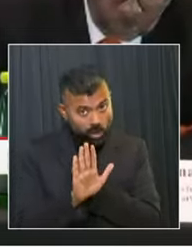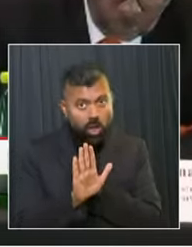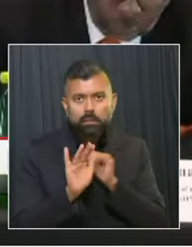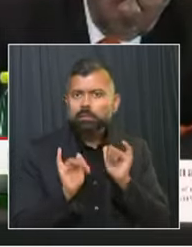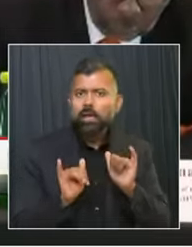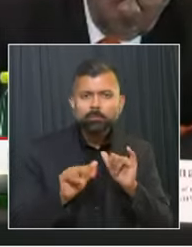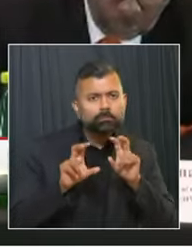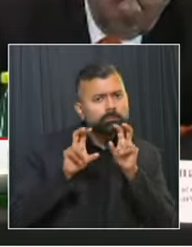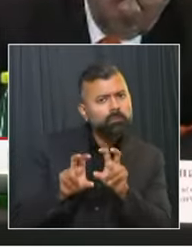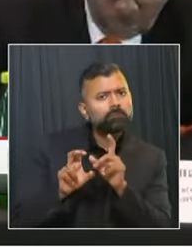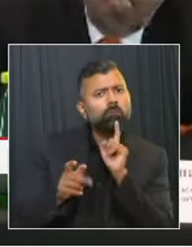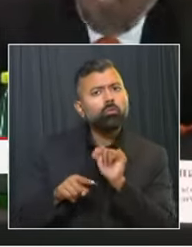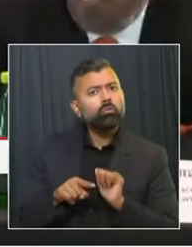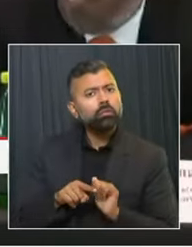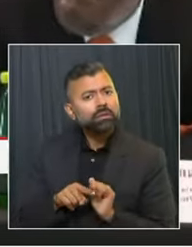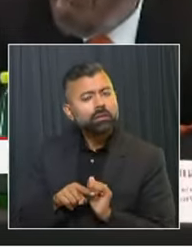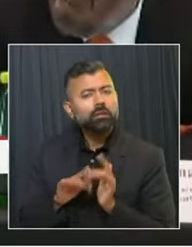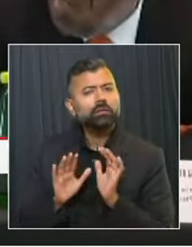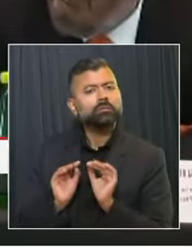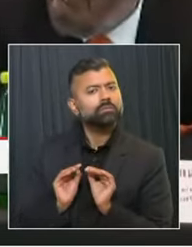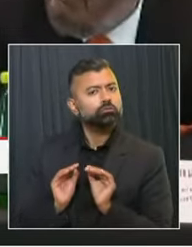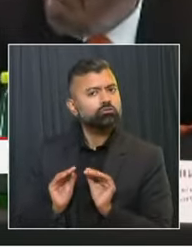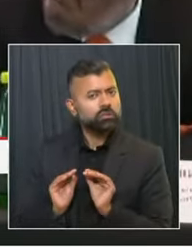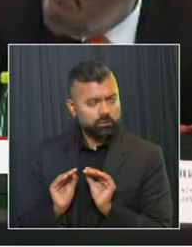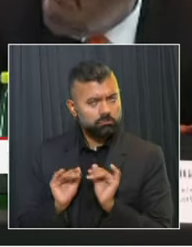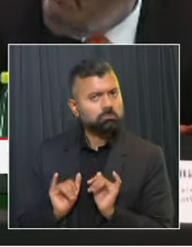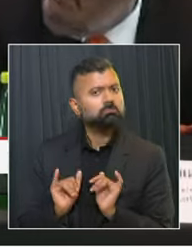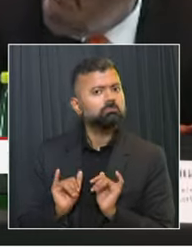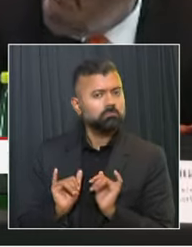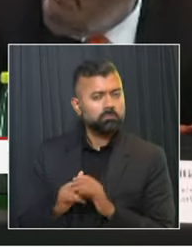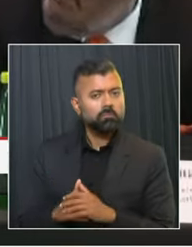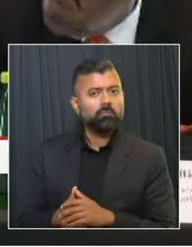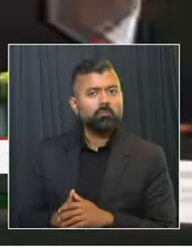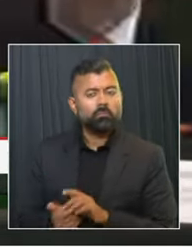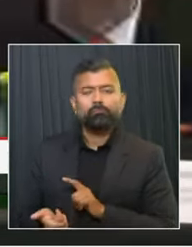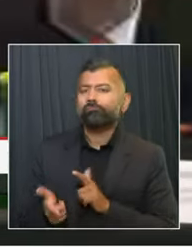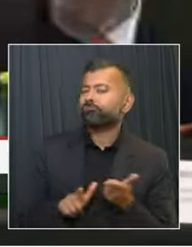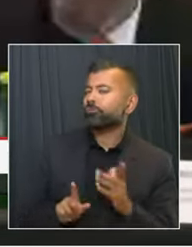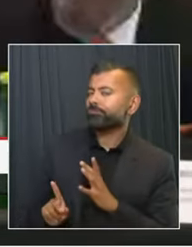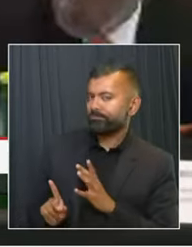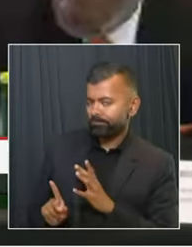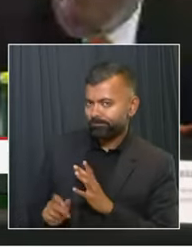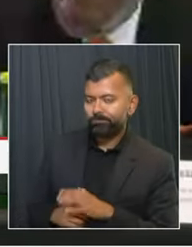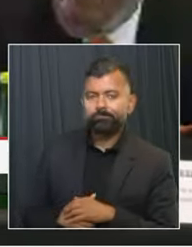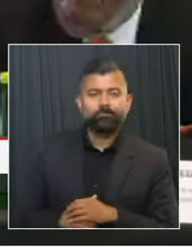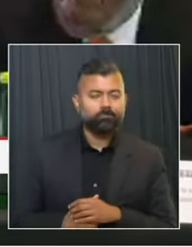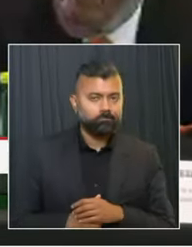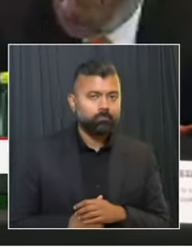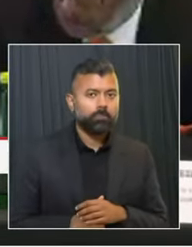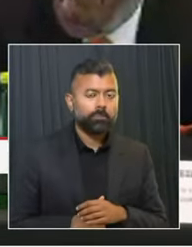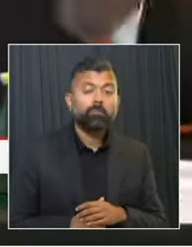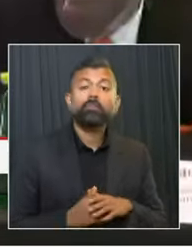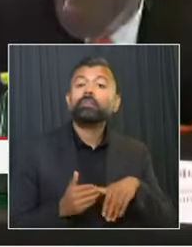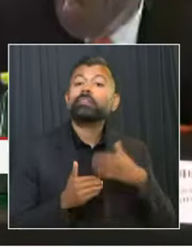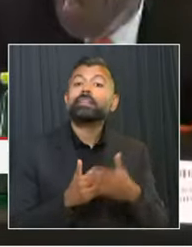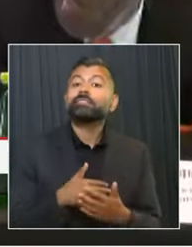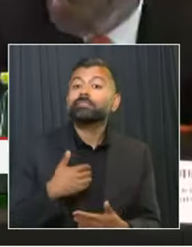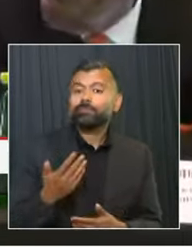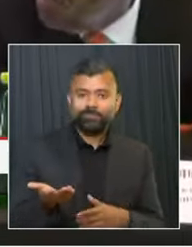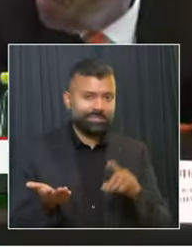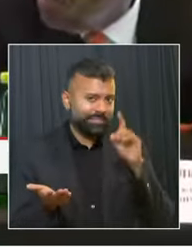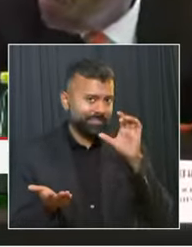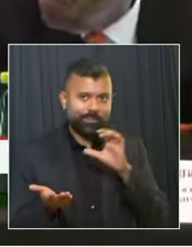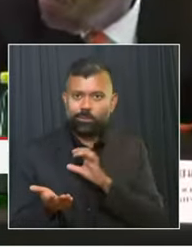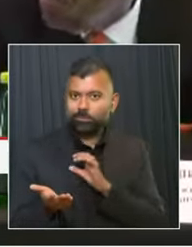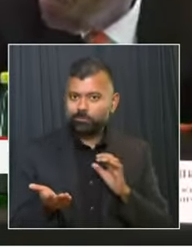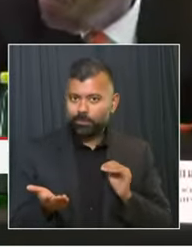need it. Gotcha. Okay. Thank you. Thank you all. Councilmember Parker. Thank you, Mayor and